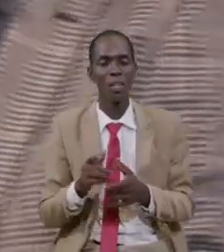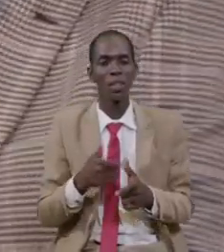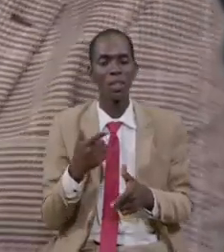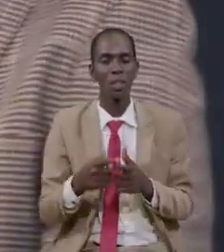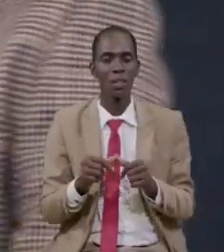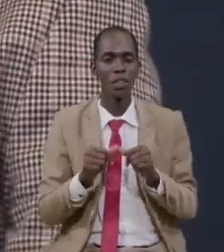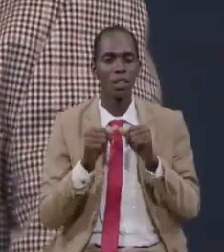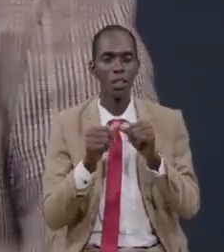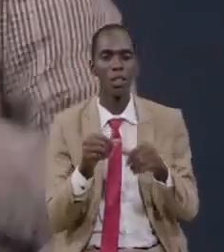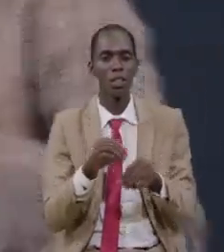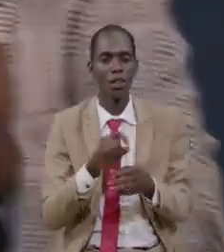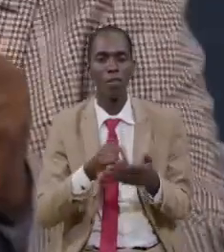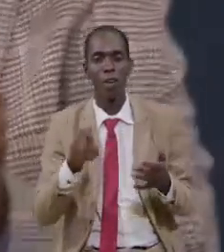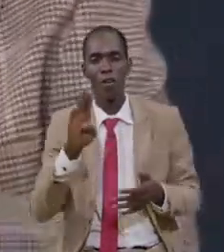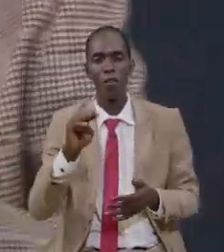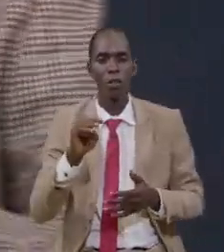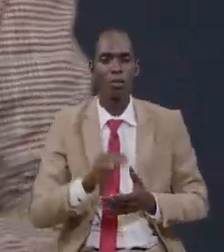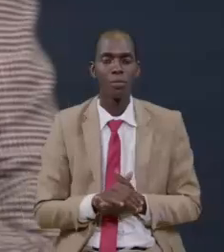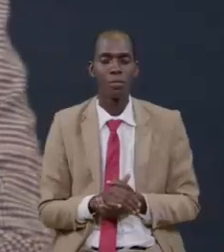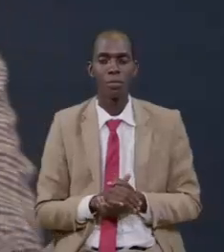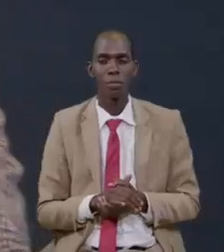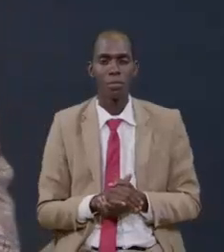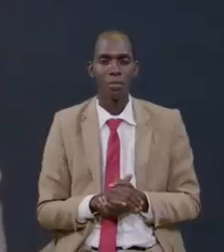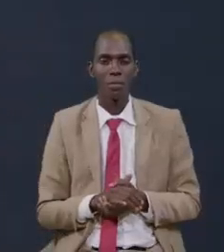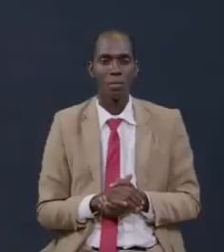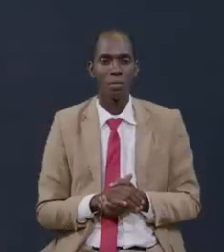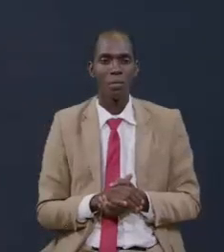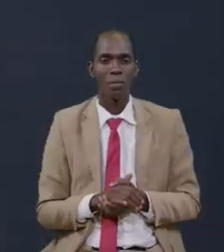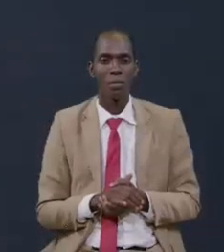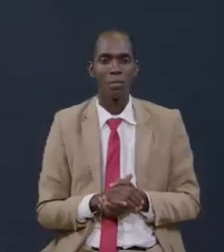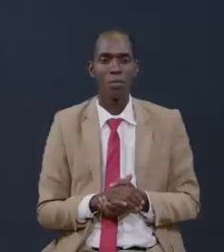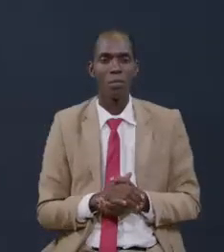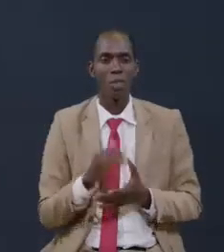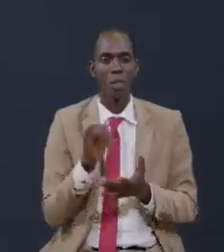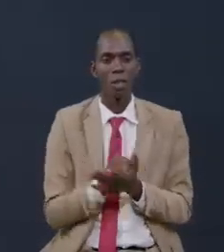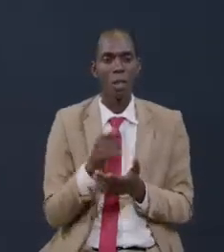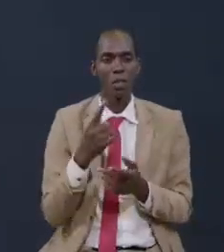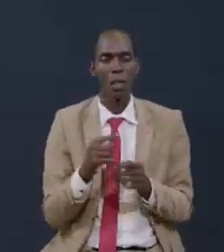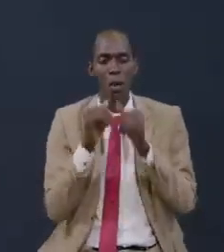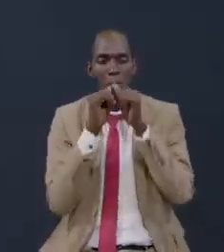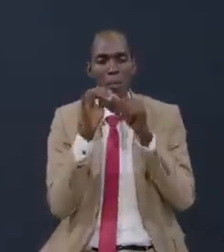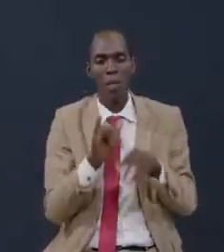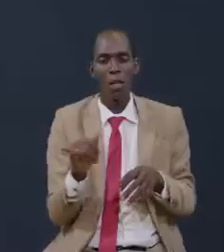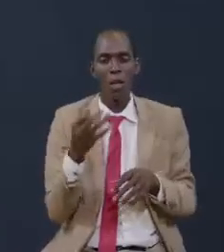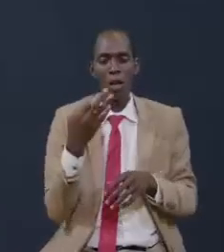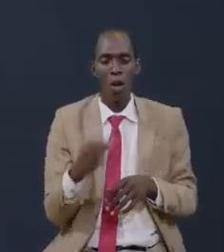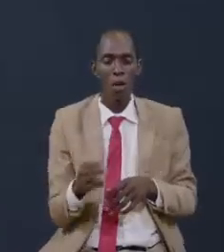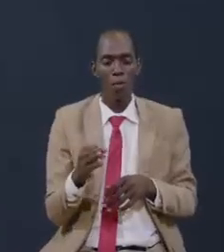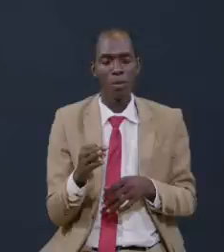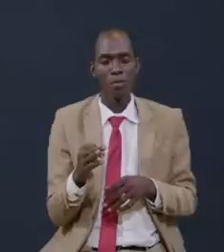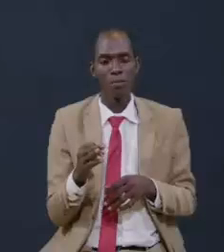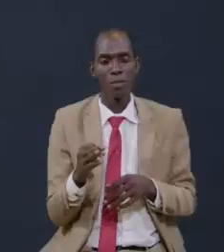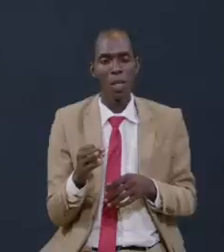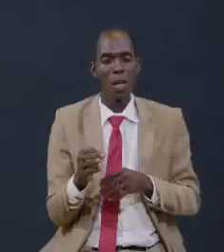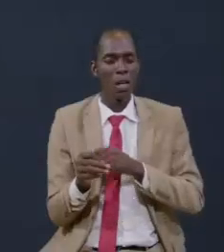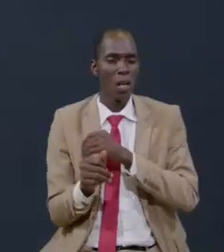verse 14 that the blessing of Abraham might